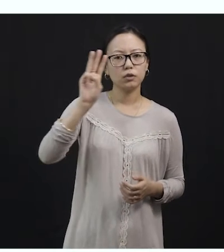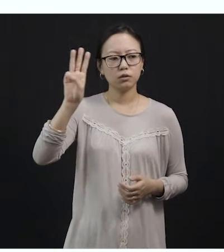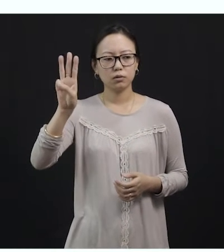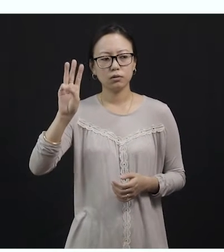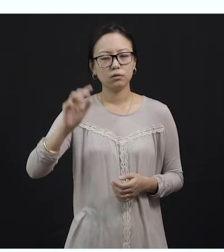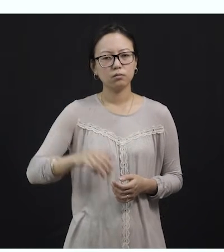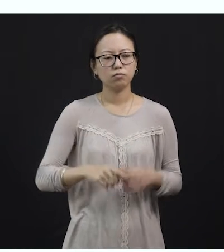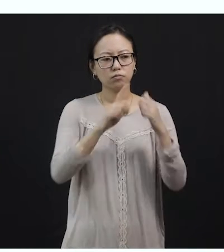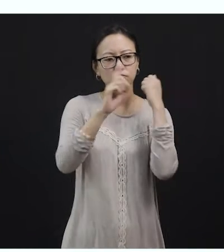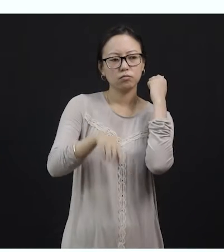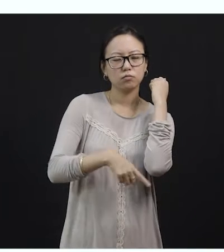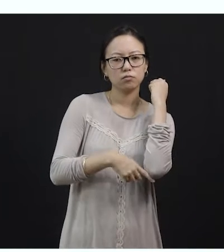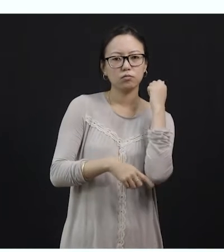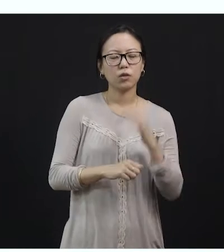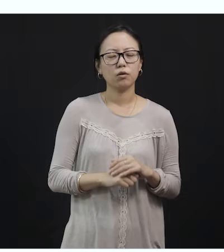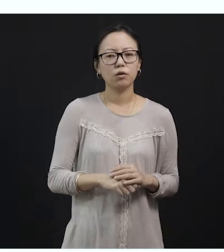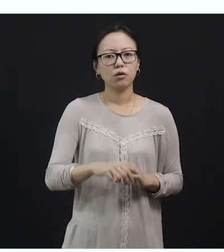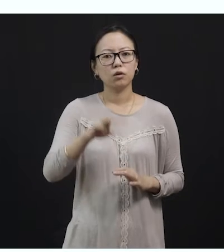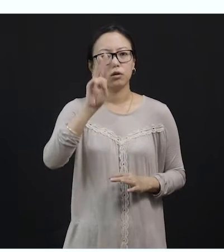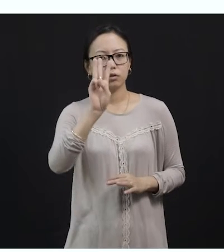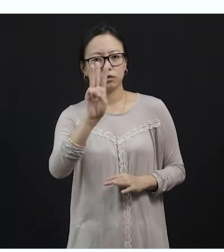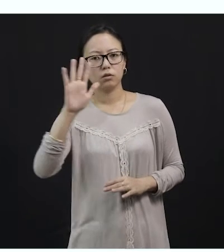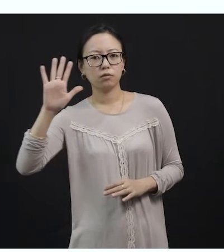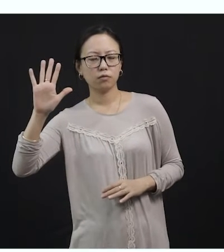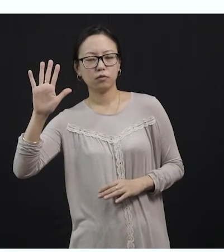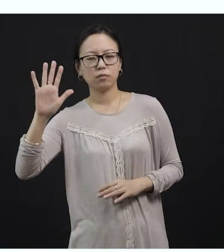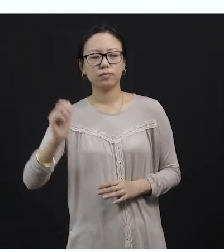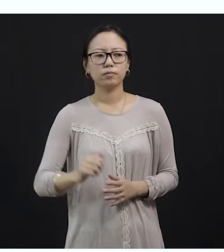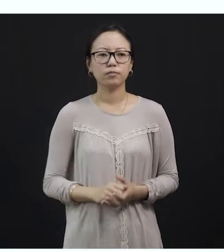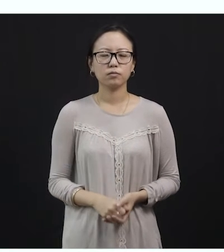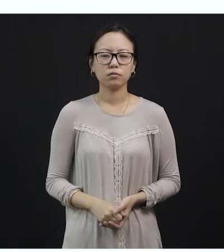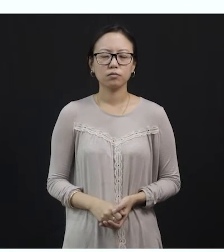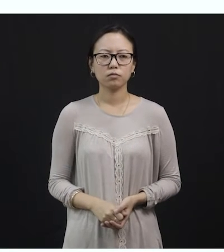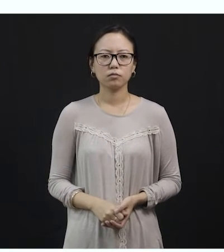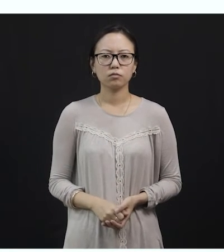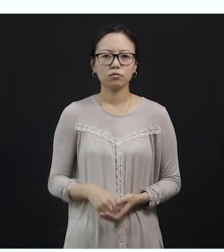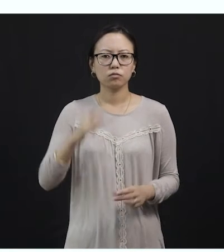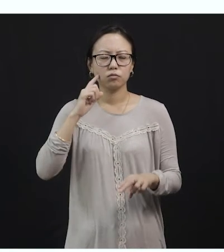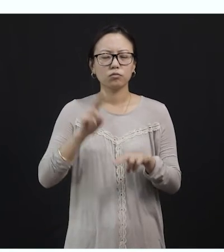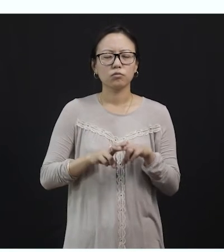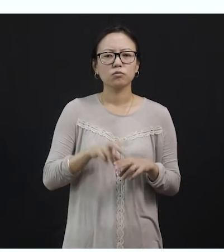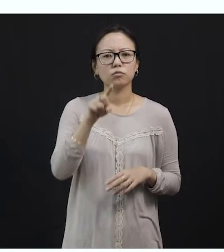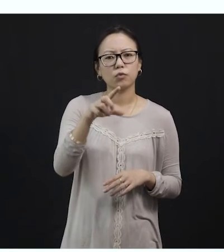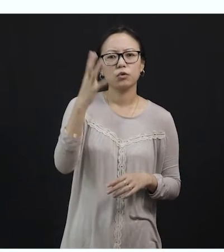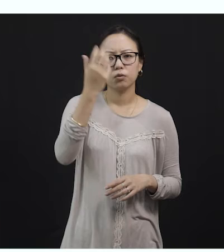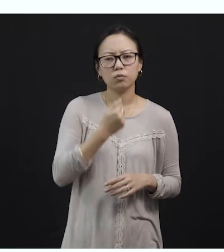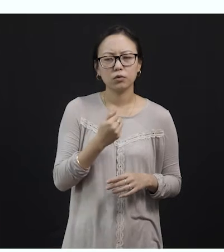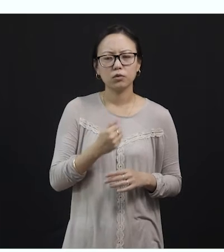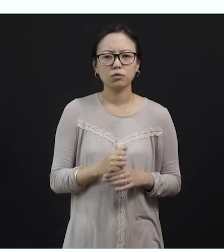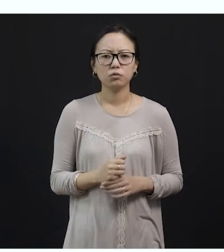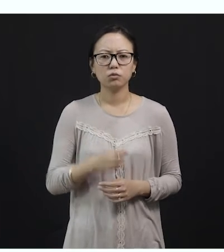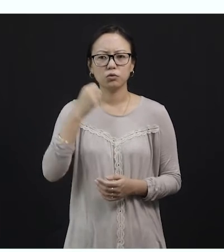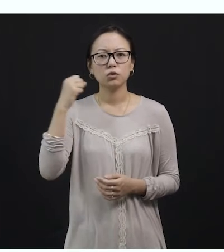53. Here, in the last row, you will get 35. Now, if you want to try this at home, please refer to